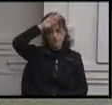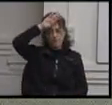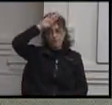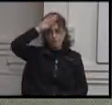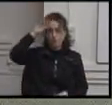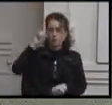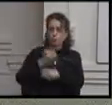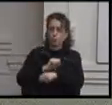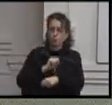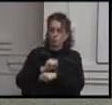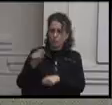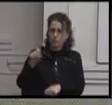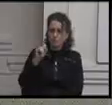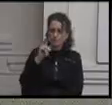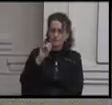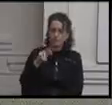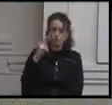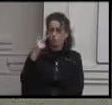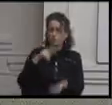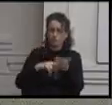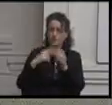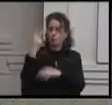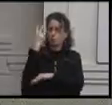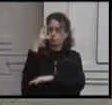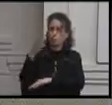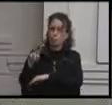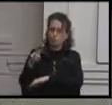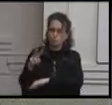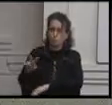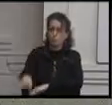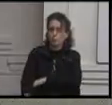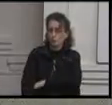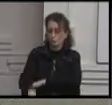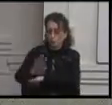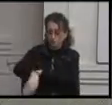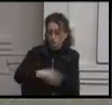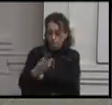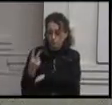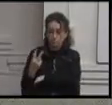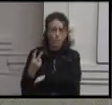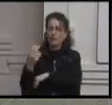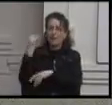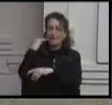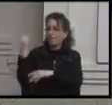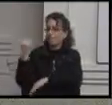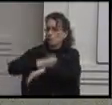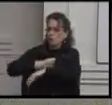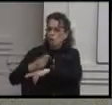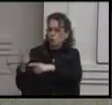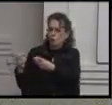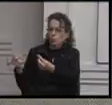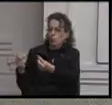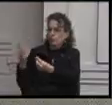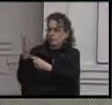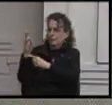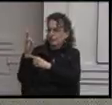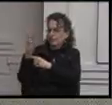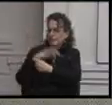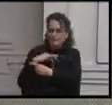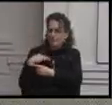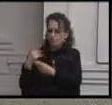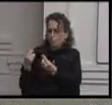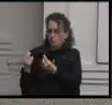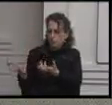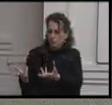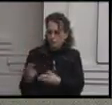Station 2, 24/7, what happens to them? Sure. You're on thin ice now. We were